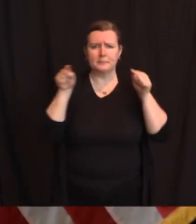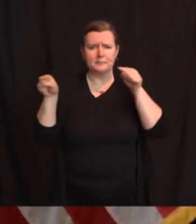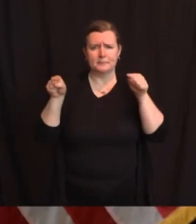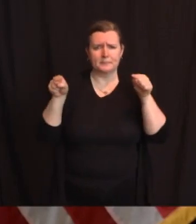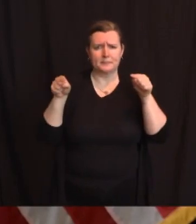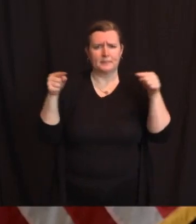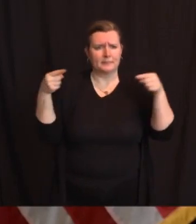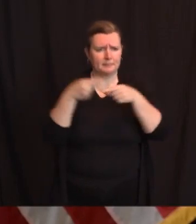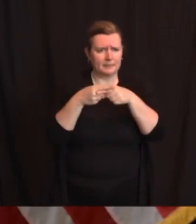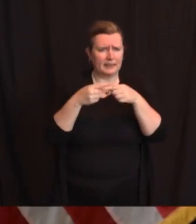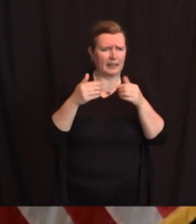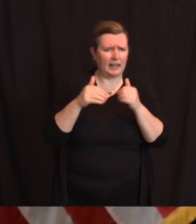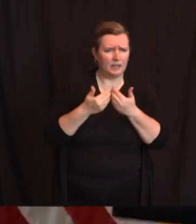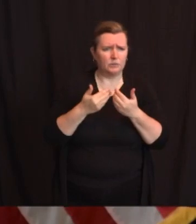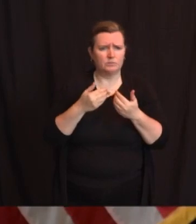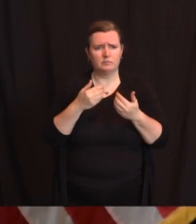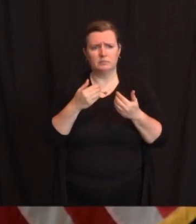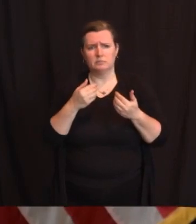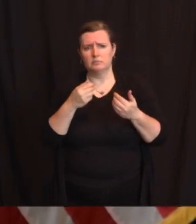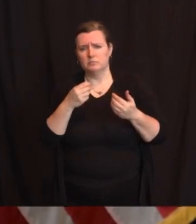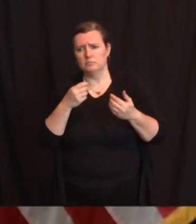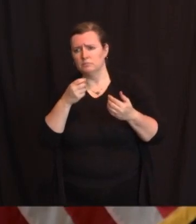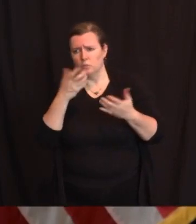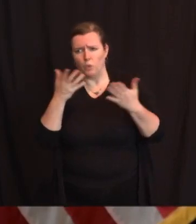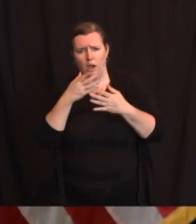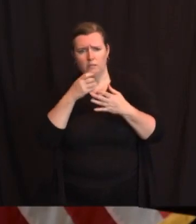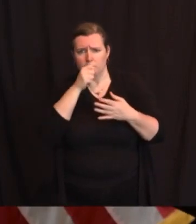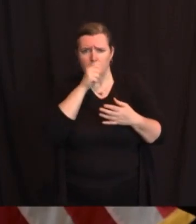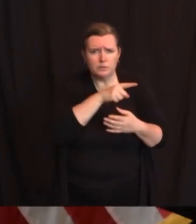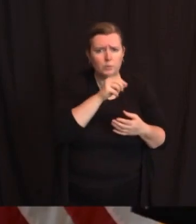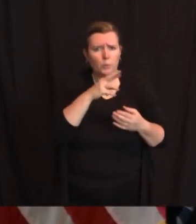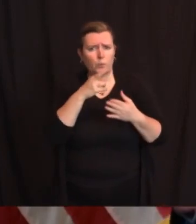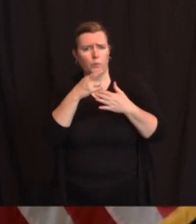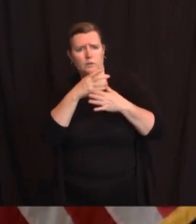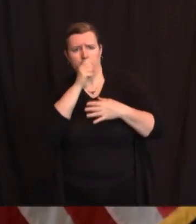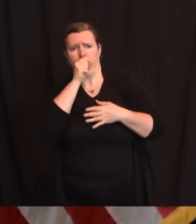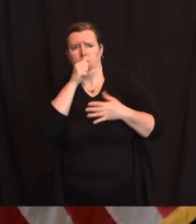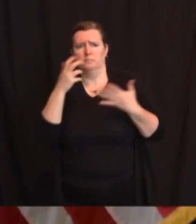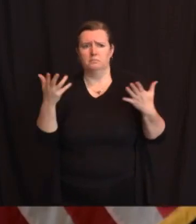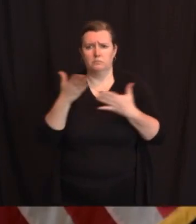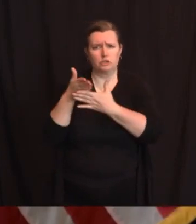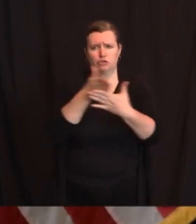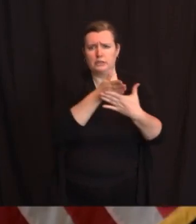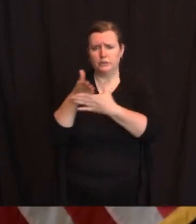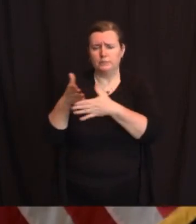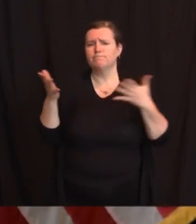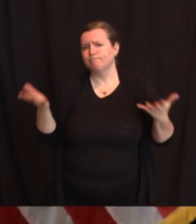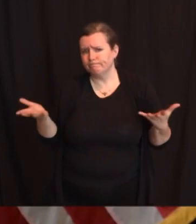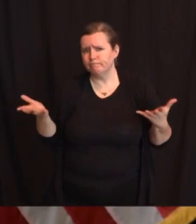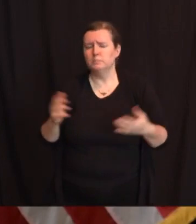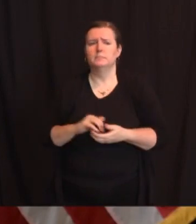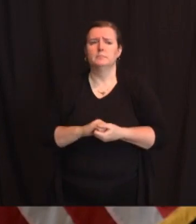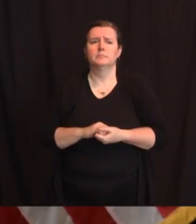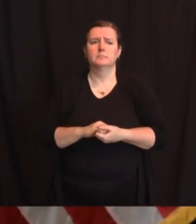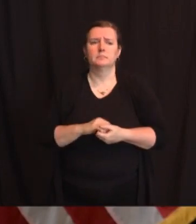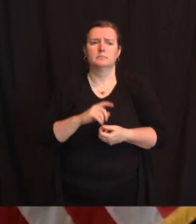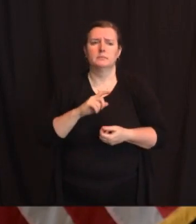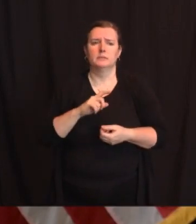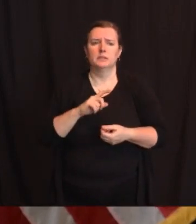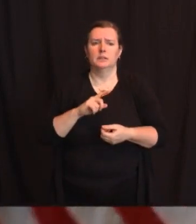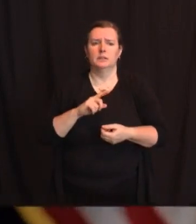either a HIPAA-specific question or a data privacy, as an example? Yeah, I'll let Dr. Tan actually take that question.